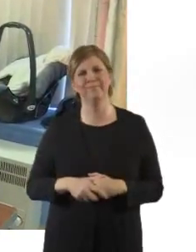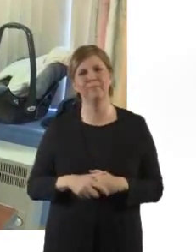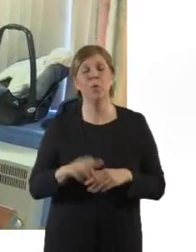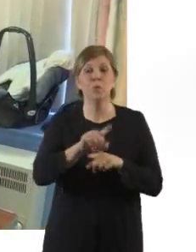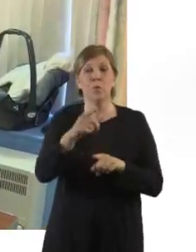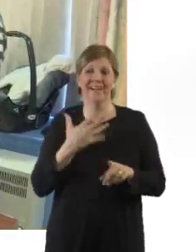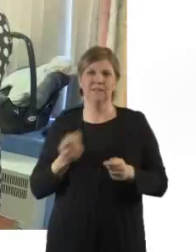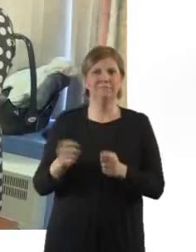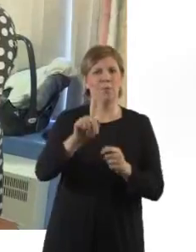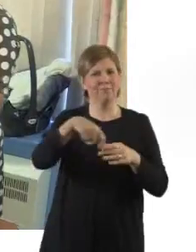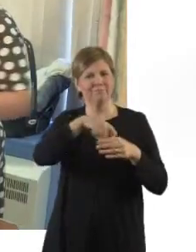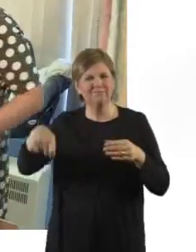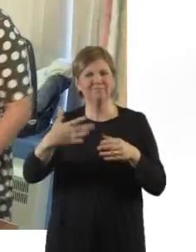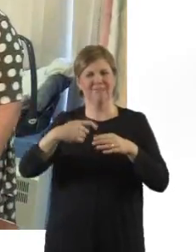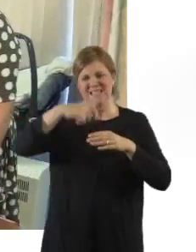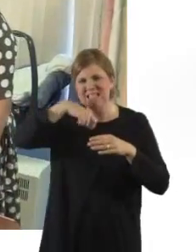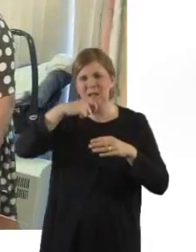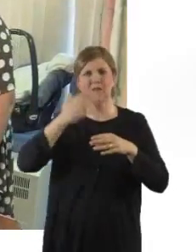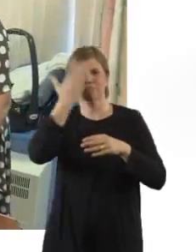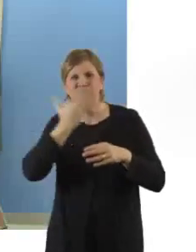nourishing, healthy snacks,